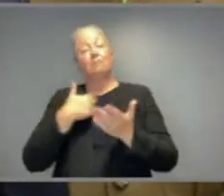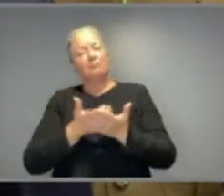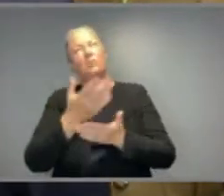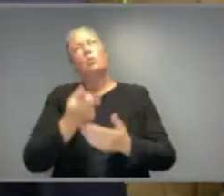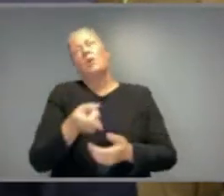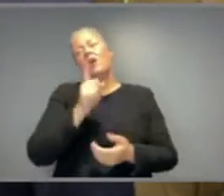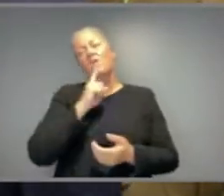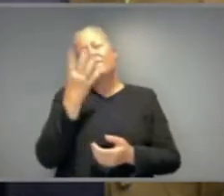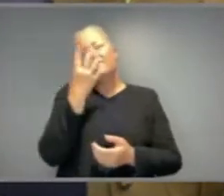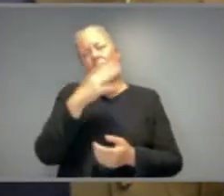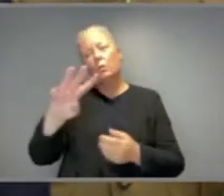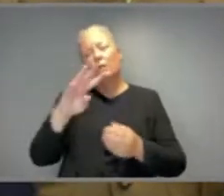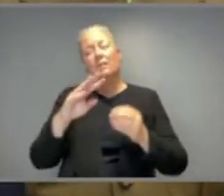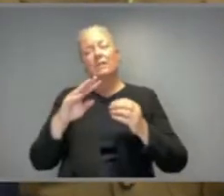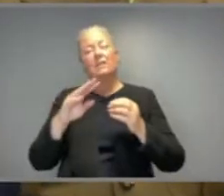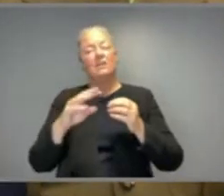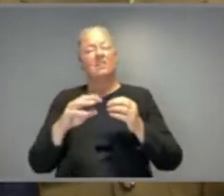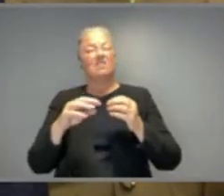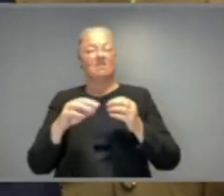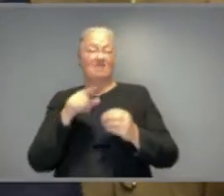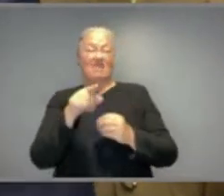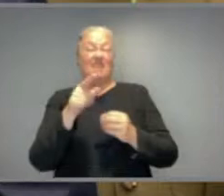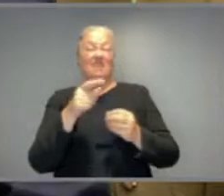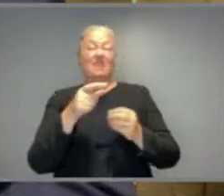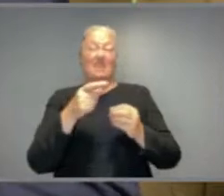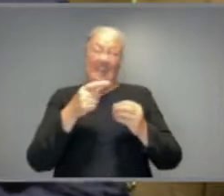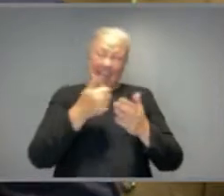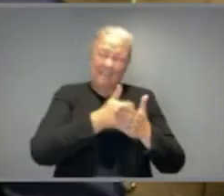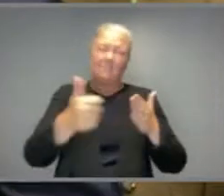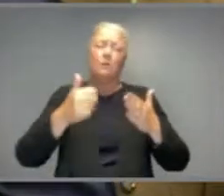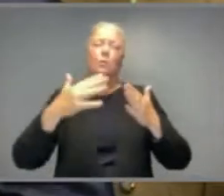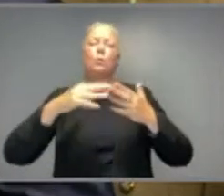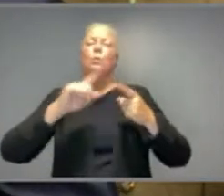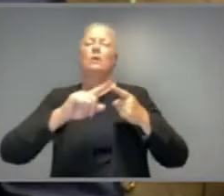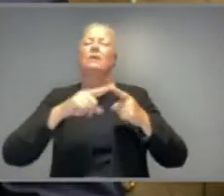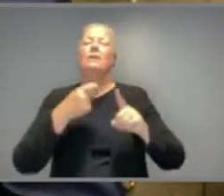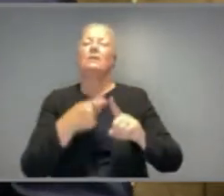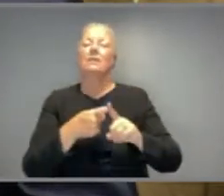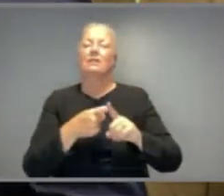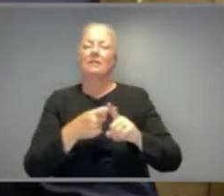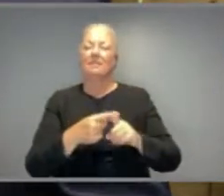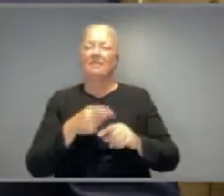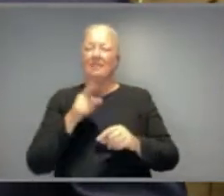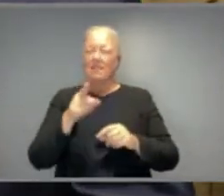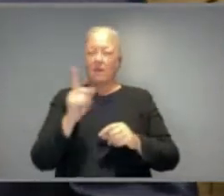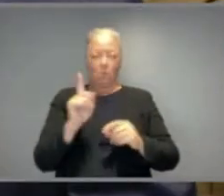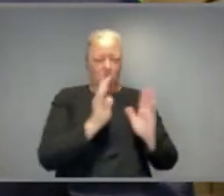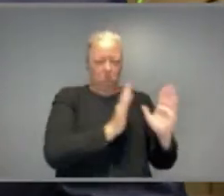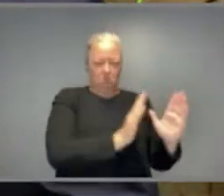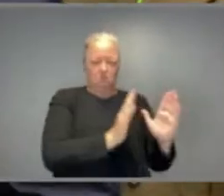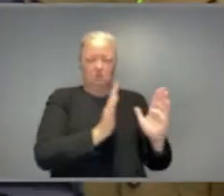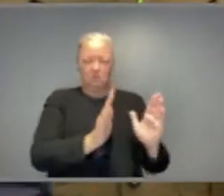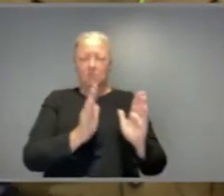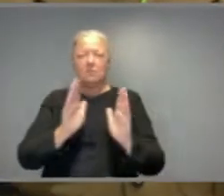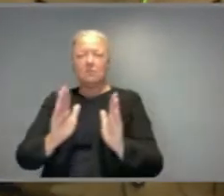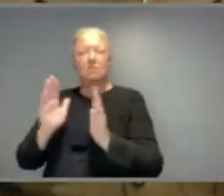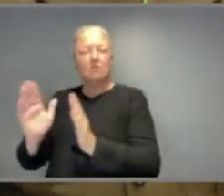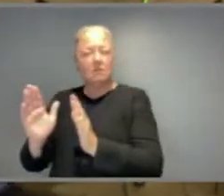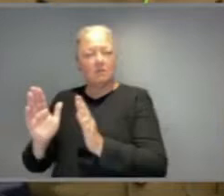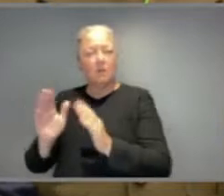$140 million a week. And that's baseline type restrictions, light or moderate